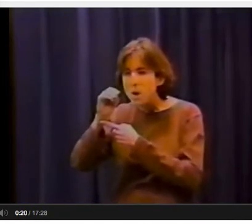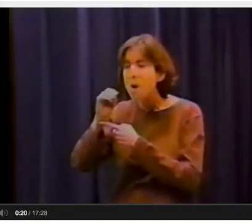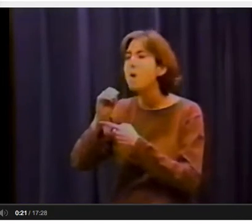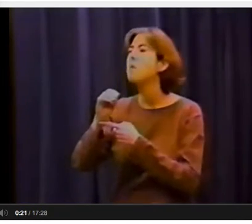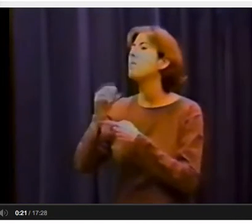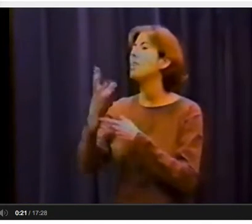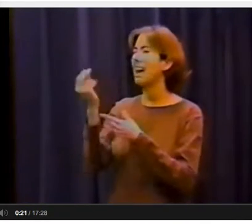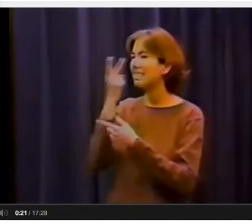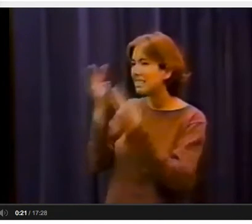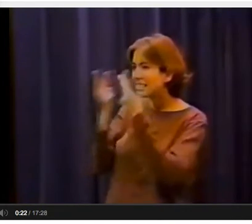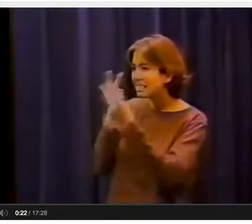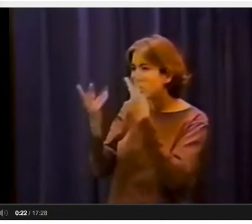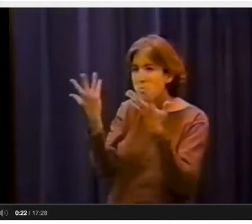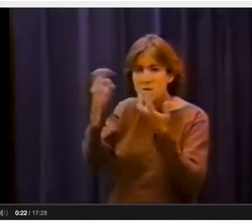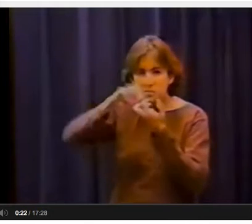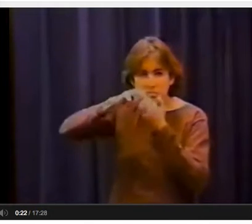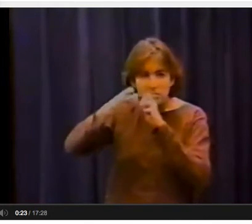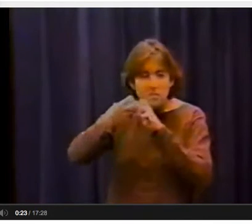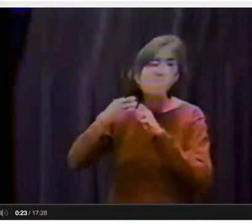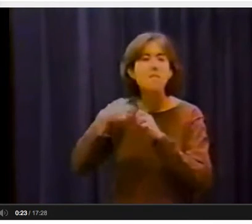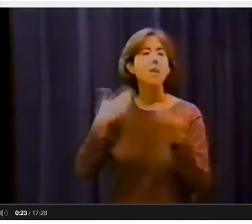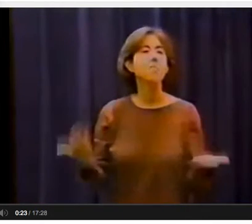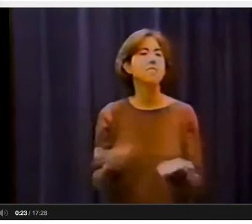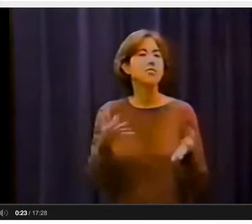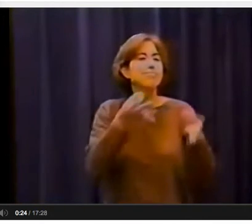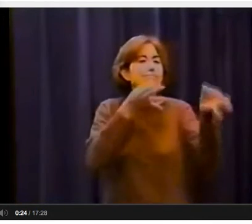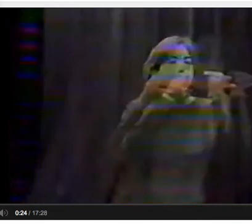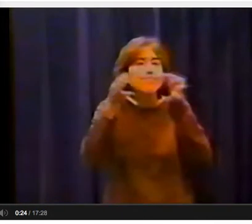and what they're involved with